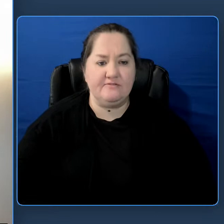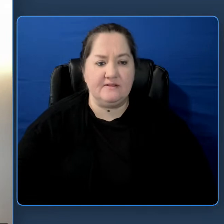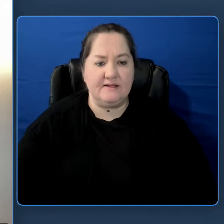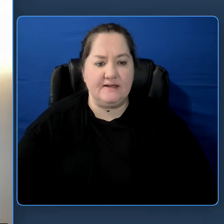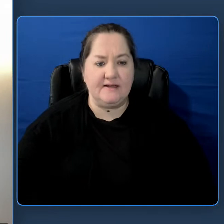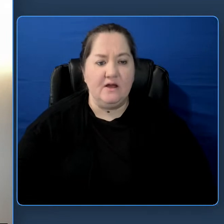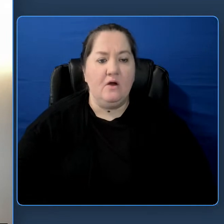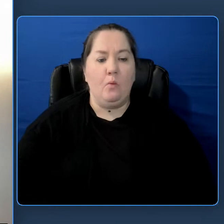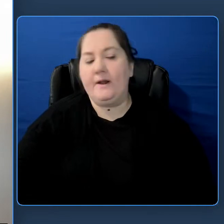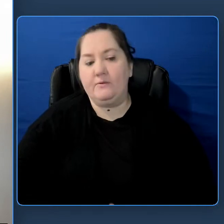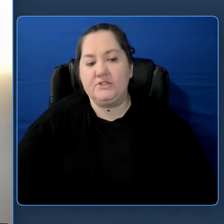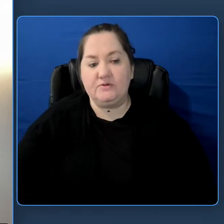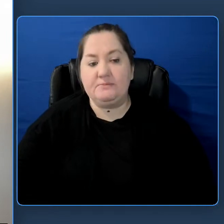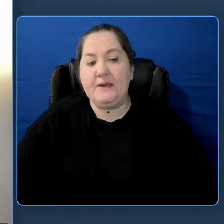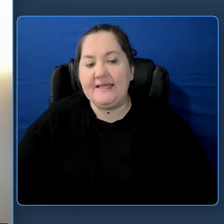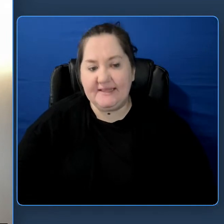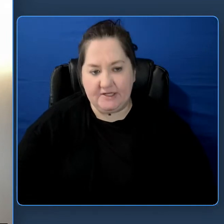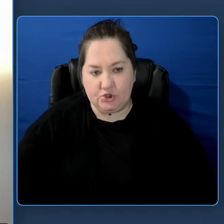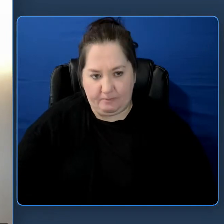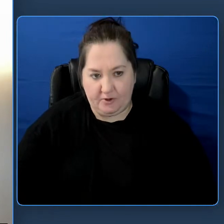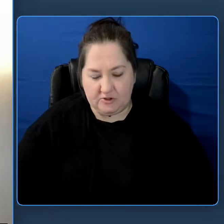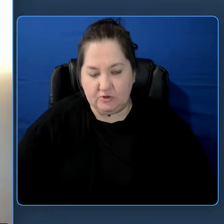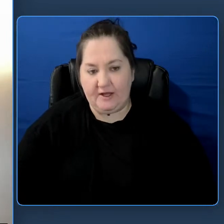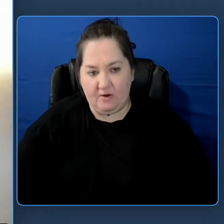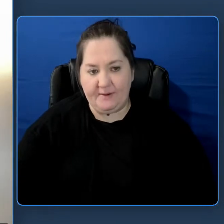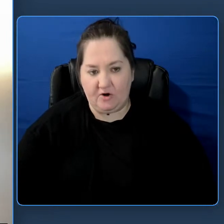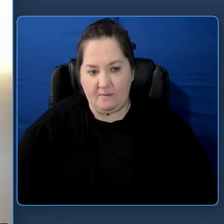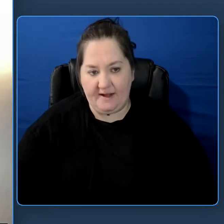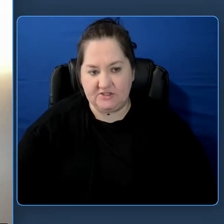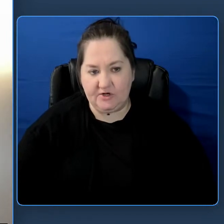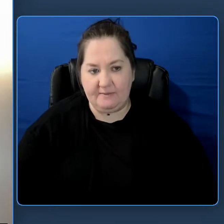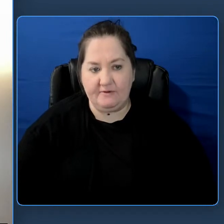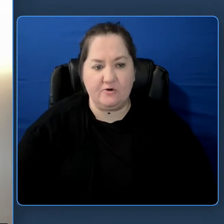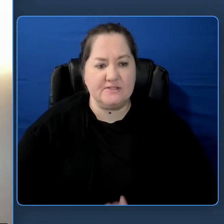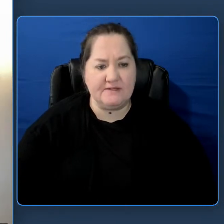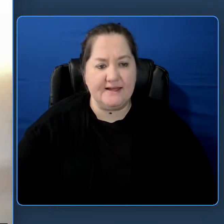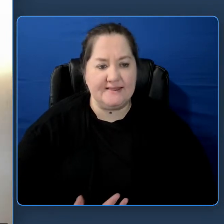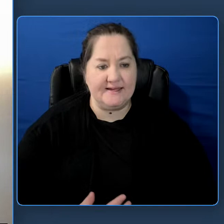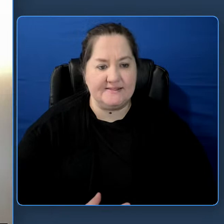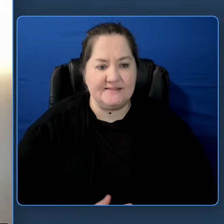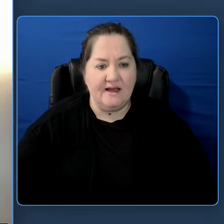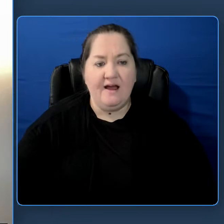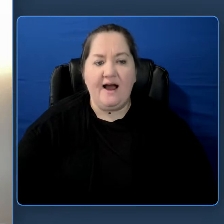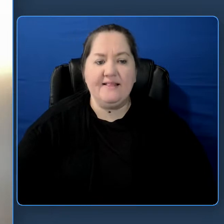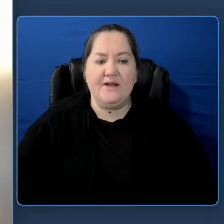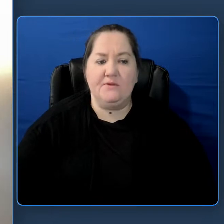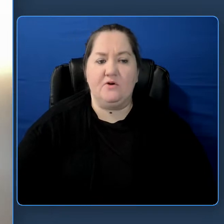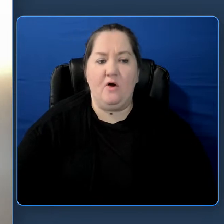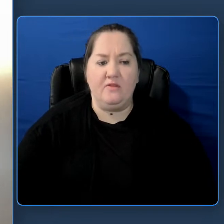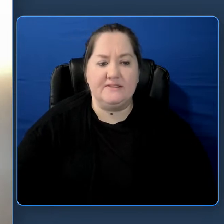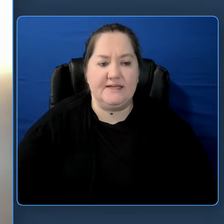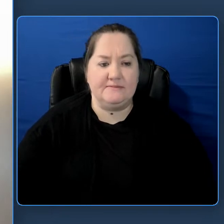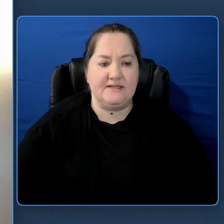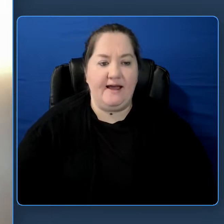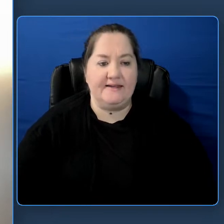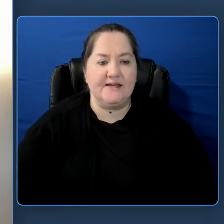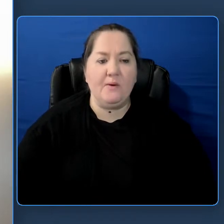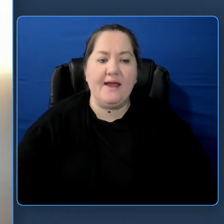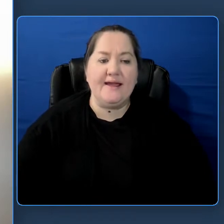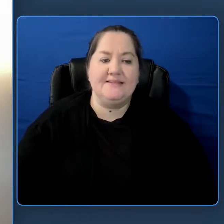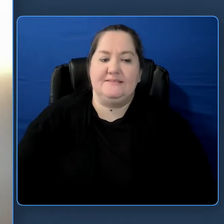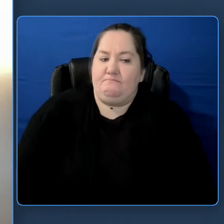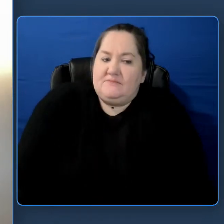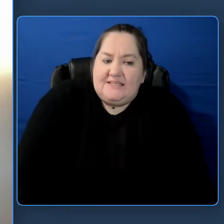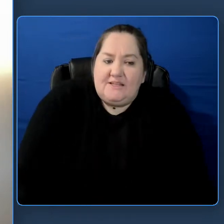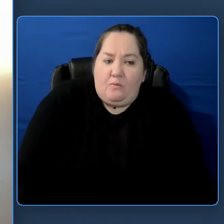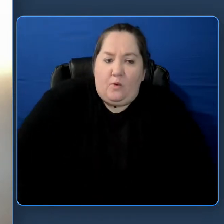then what I would do is pin the interpreter so they are bigger on my screen. But for something like this, I like when they're all the same size.